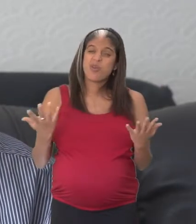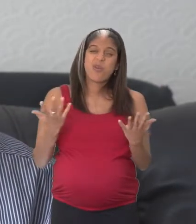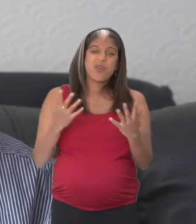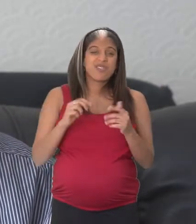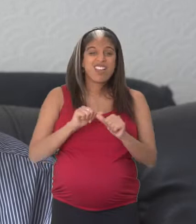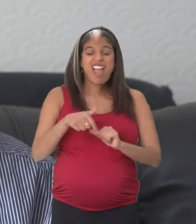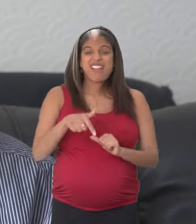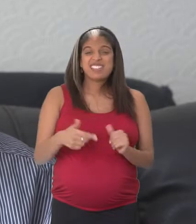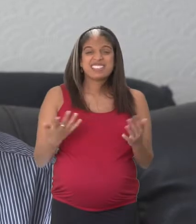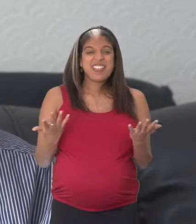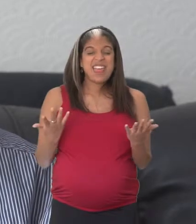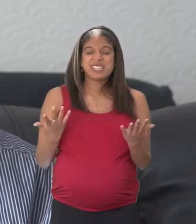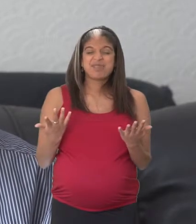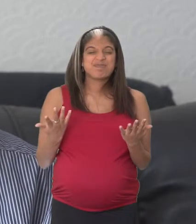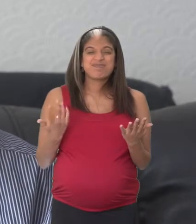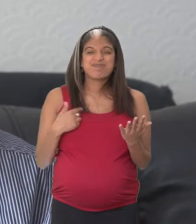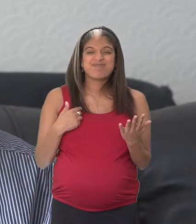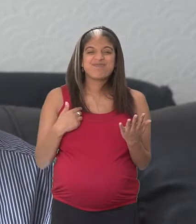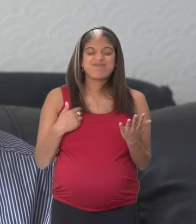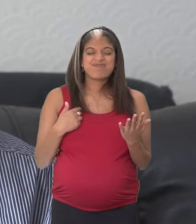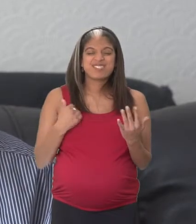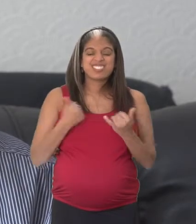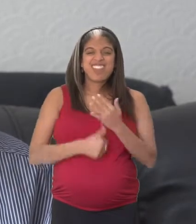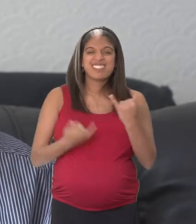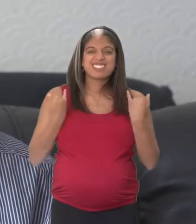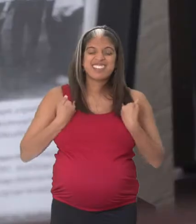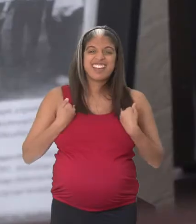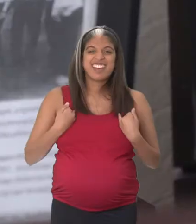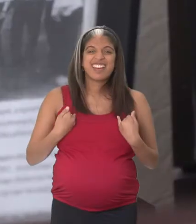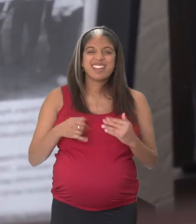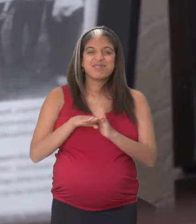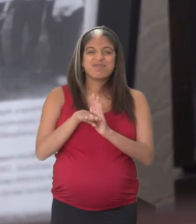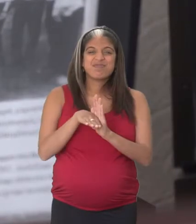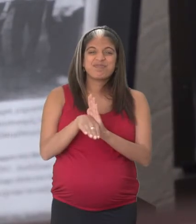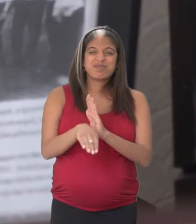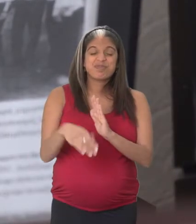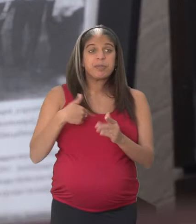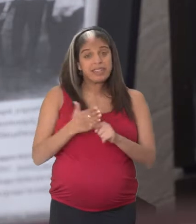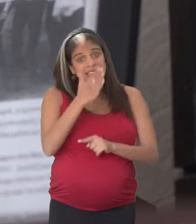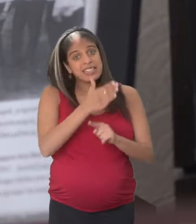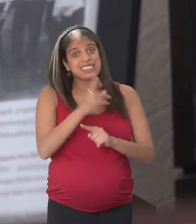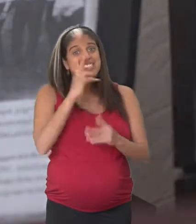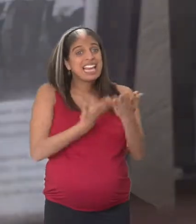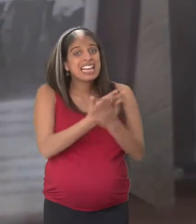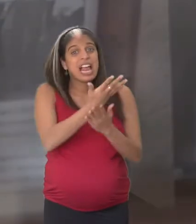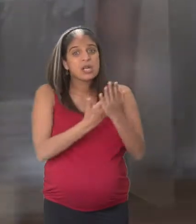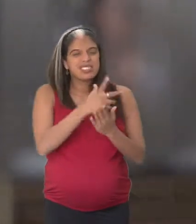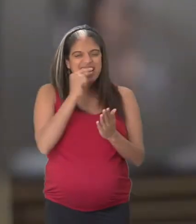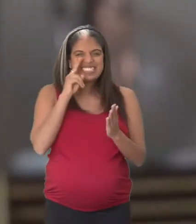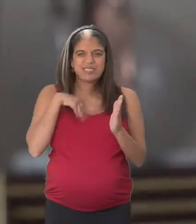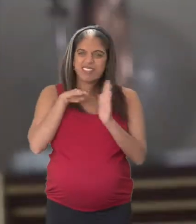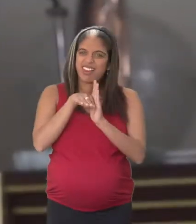in the road range, and from there I start getting ill. I see a counselor, and they can see me going